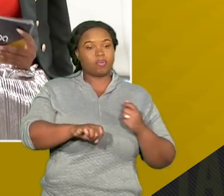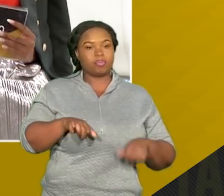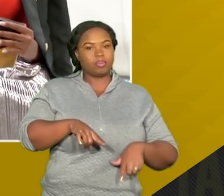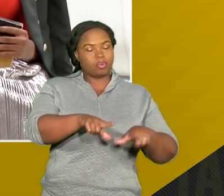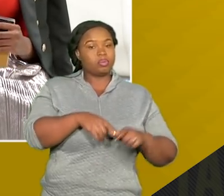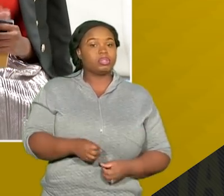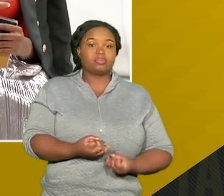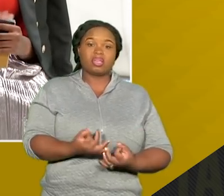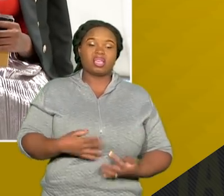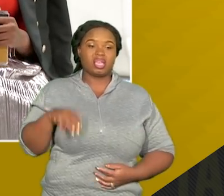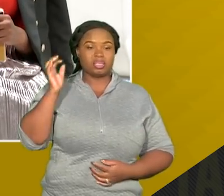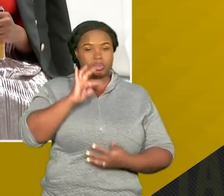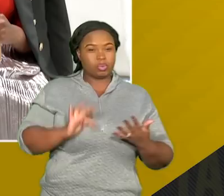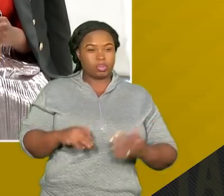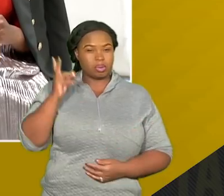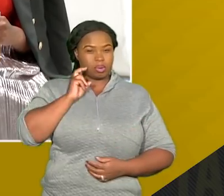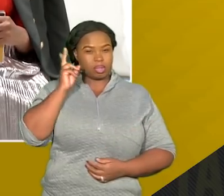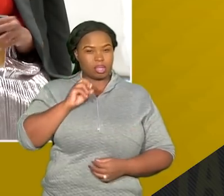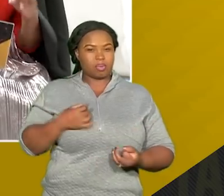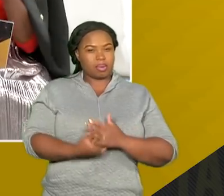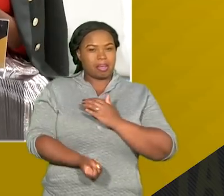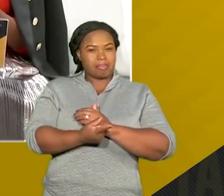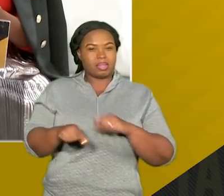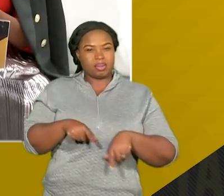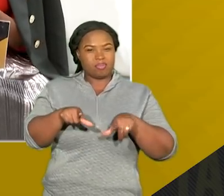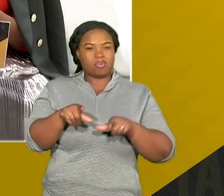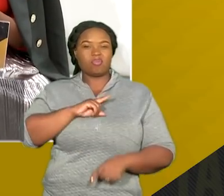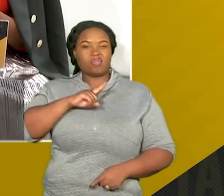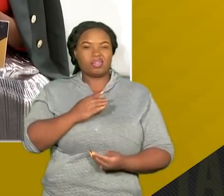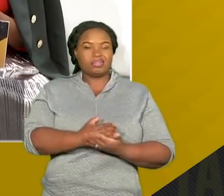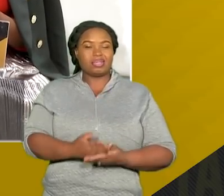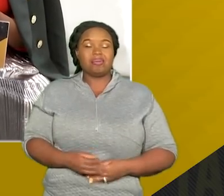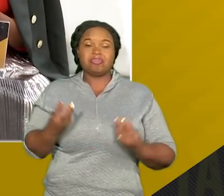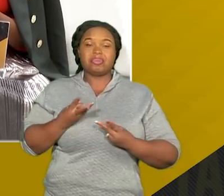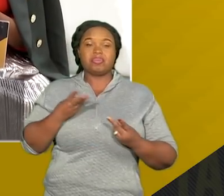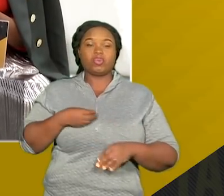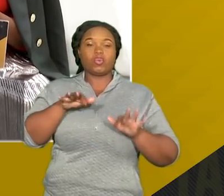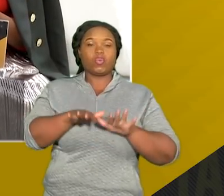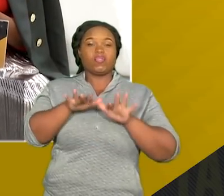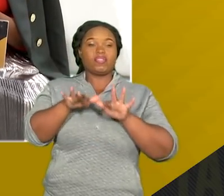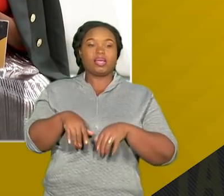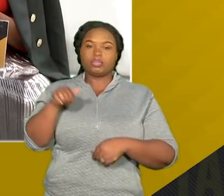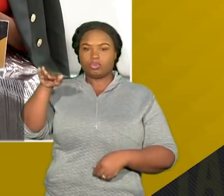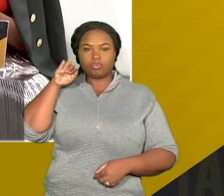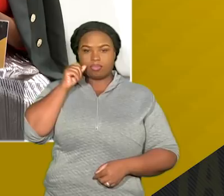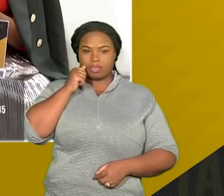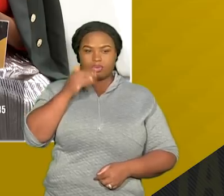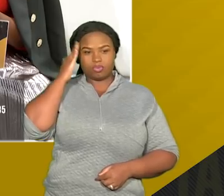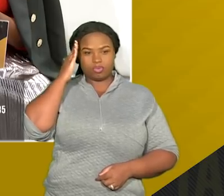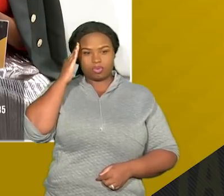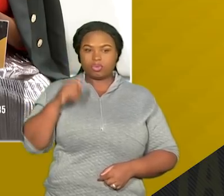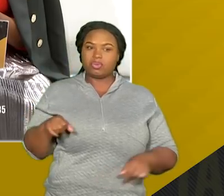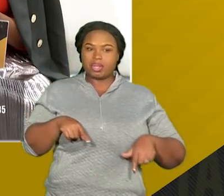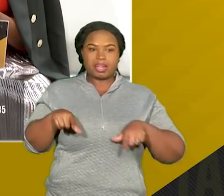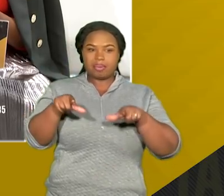itori iningi sizwa about what kwenzakalani eLimpopo. Abanye abantu bayandiza as well. As a Zulu man, you know how my pronunciation of